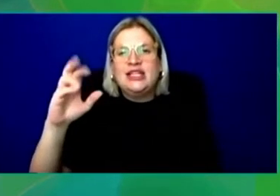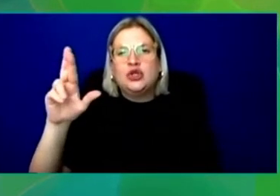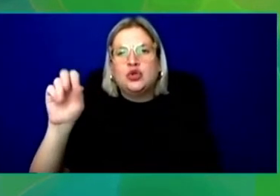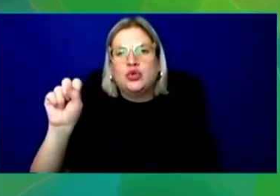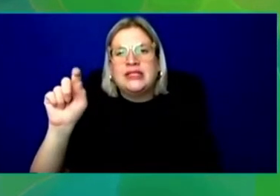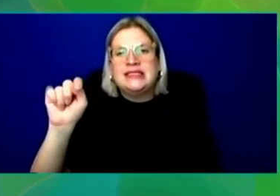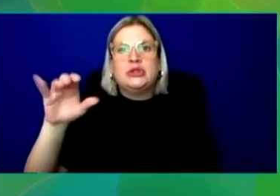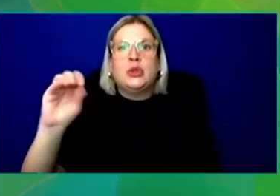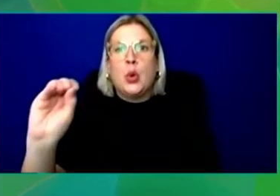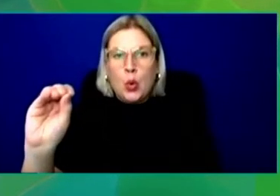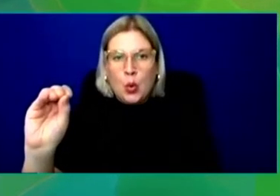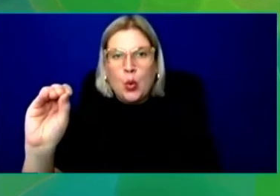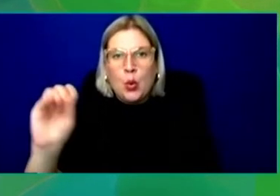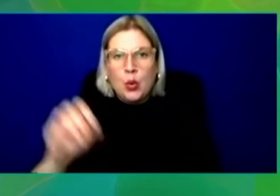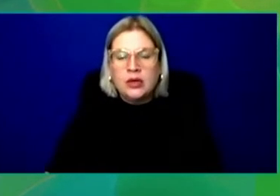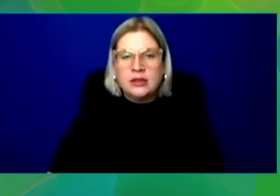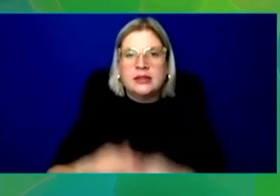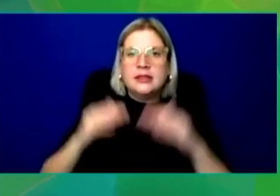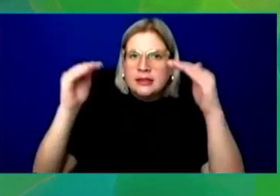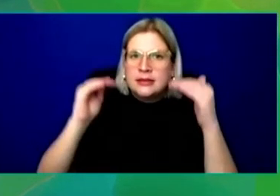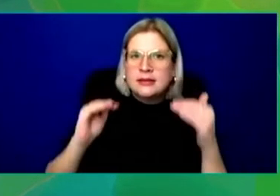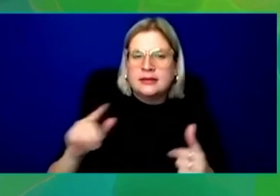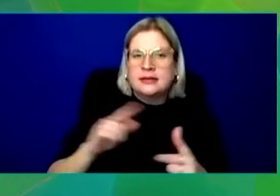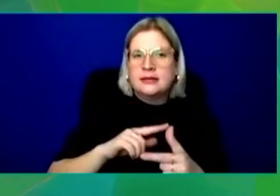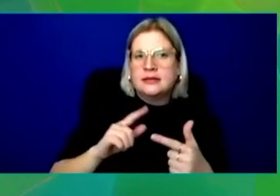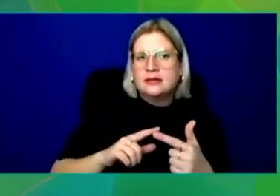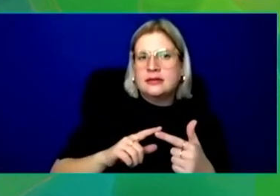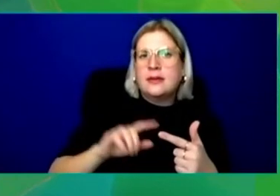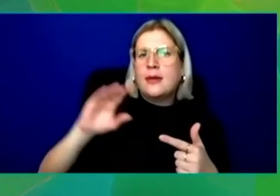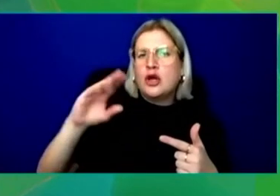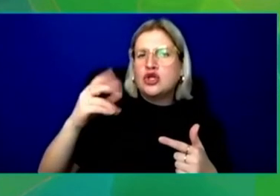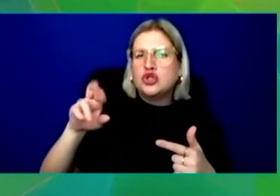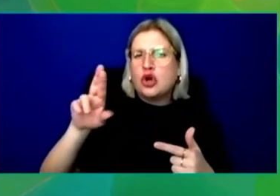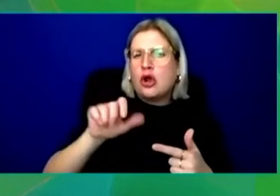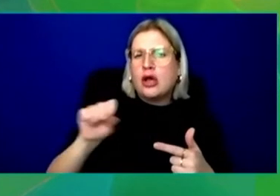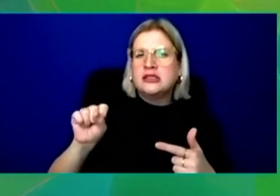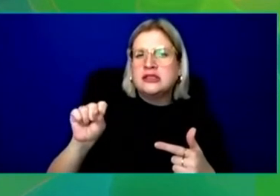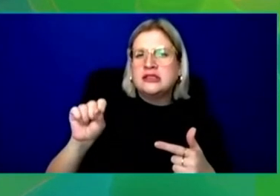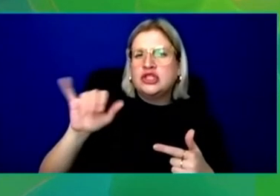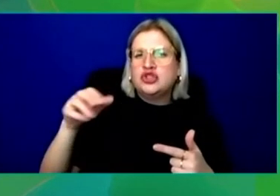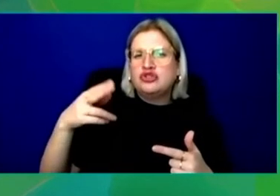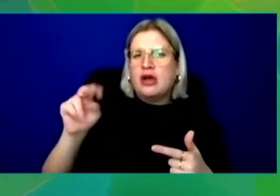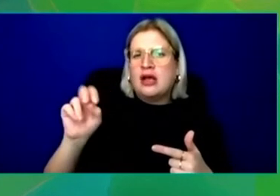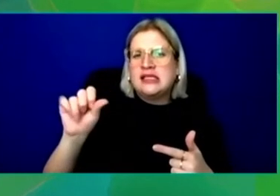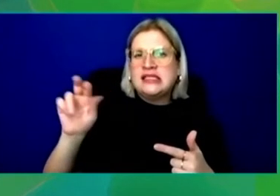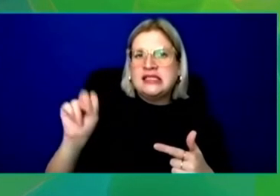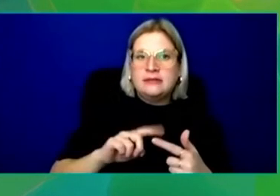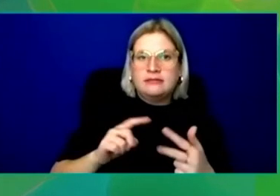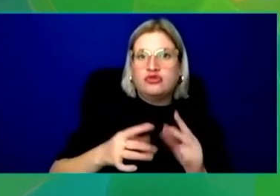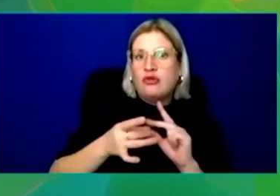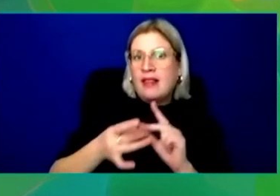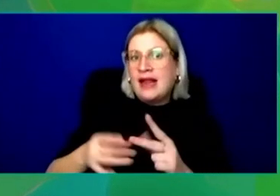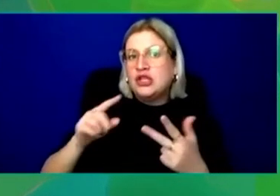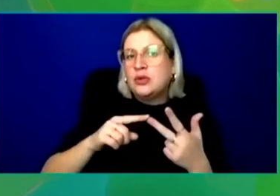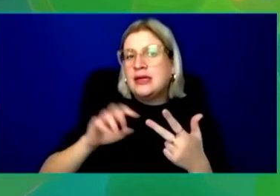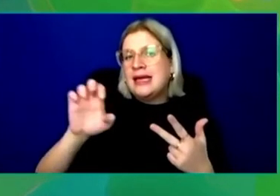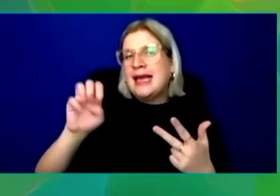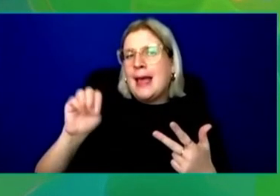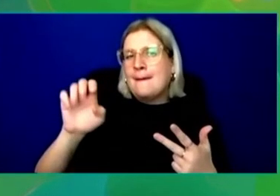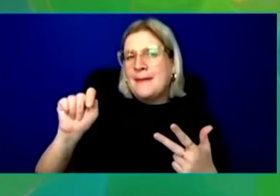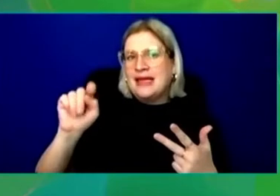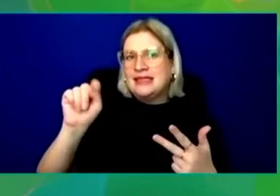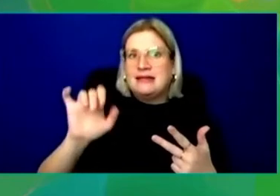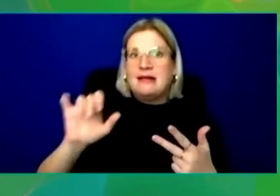Middle Passage by Charles Johnson. You know, we're working on a book about the Emmett Till case, but we're also working on like horror books with like Tamanna Reeve Due, Stephen